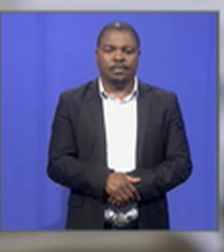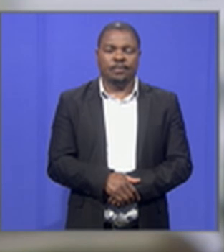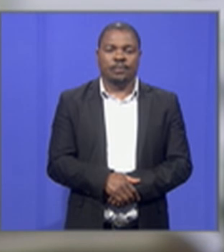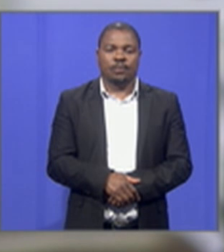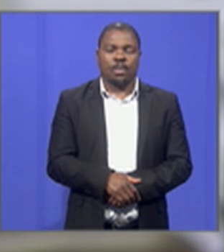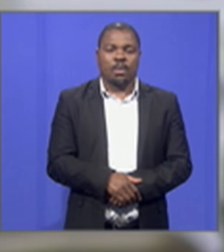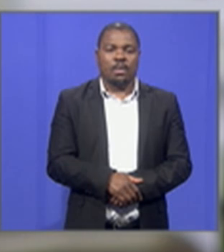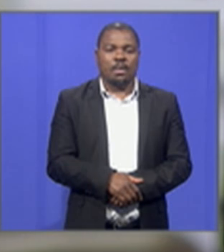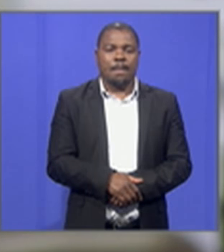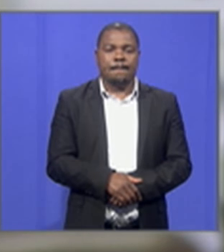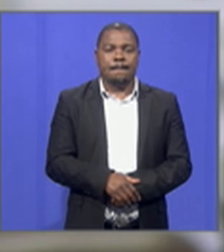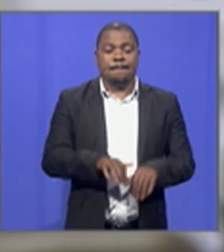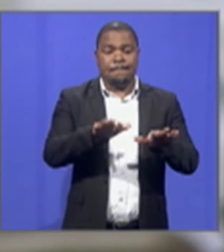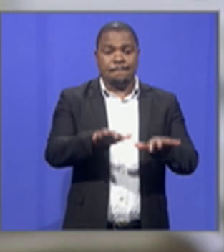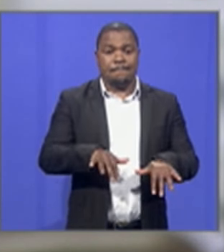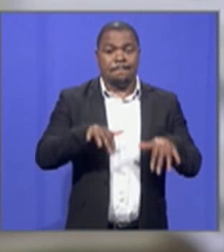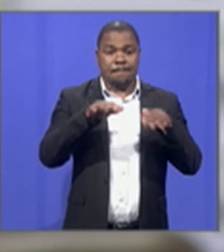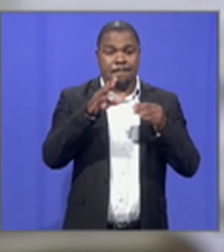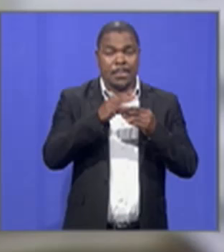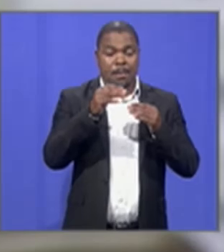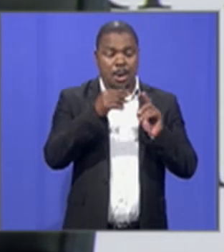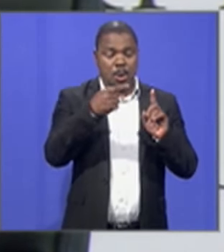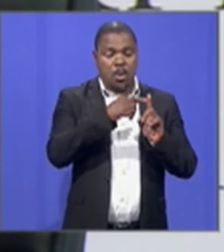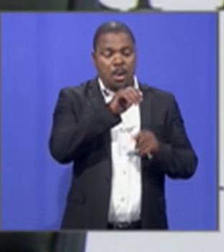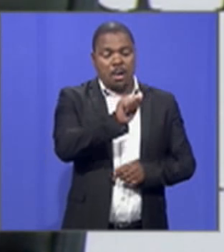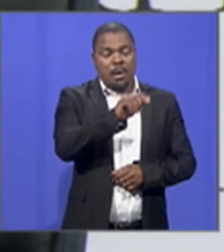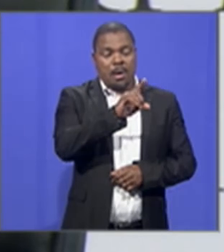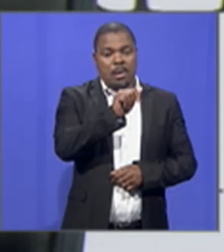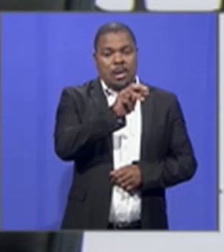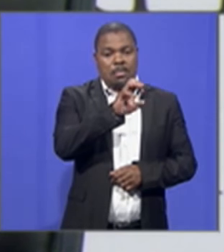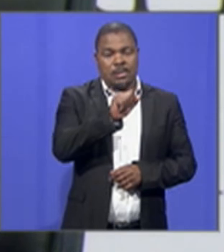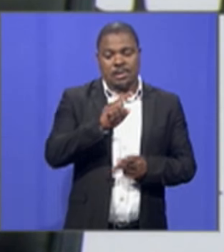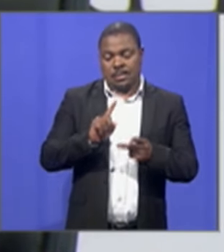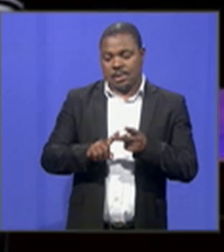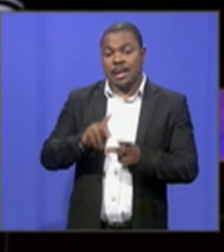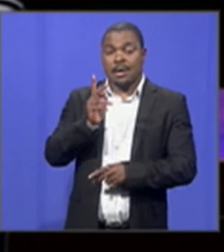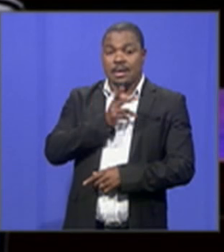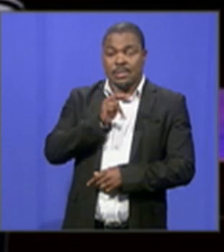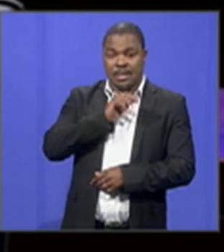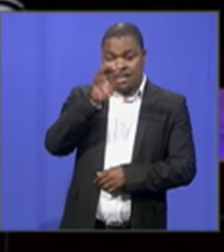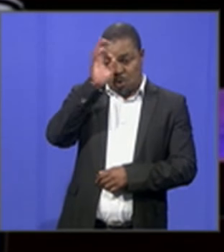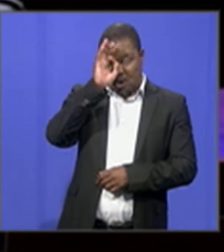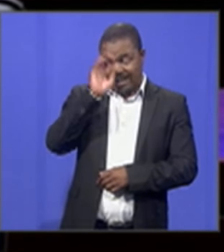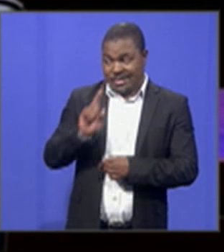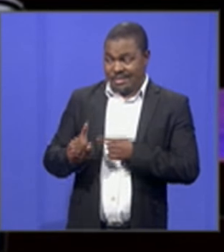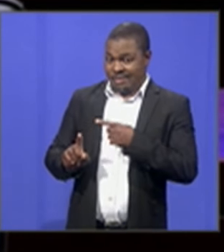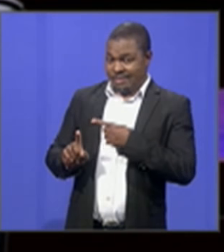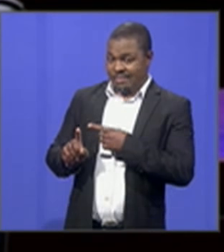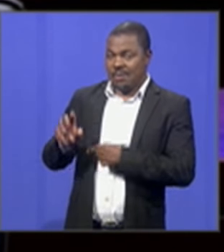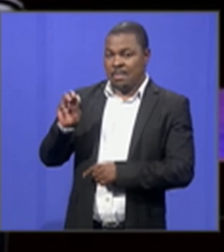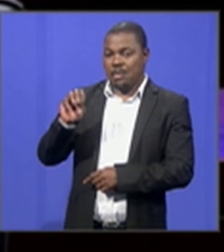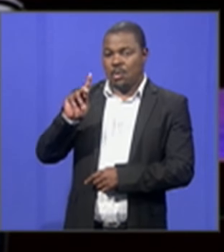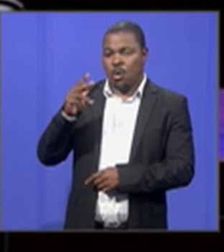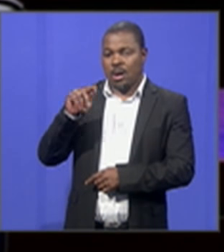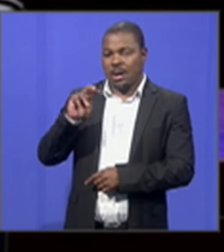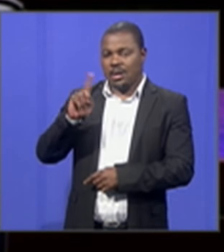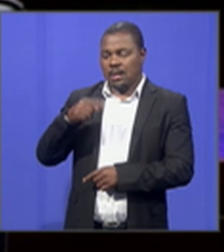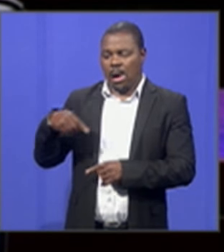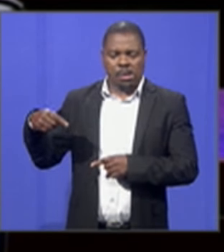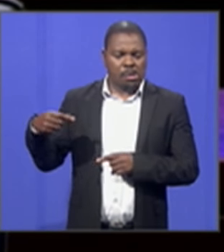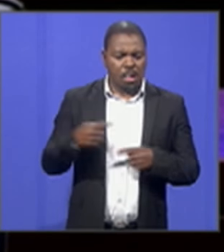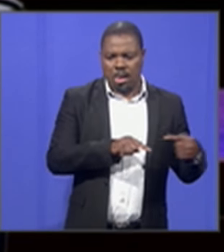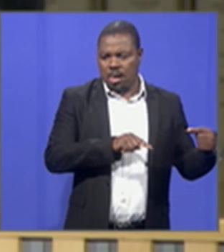Go itaetša leloko la Palamente Fadil Adams le mokomišinara wa maphodisa ka KZN Nhlanhla Mkhwanazi ba fošana ka